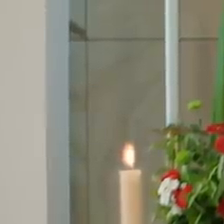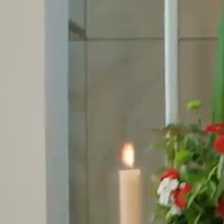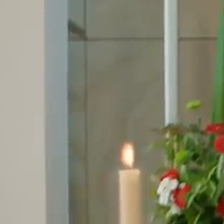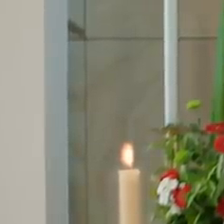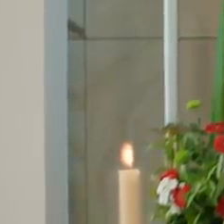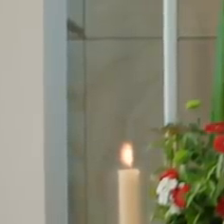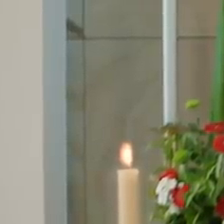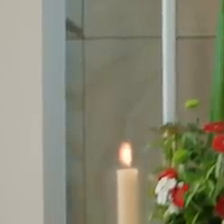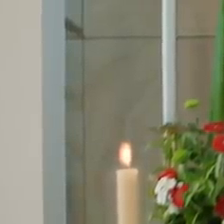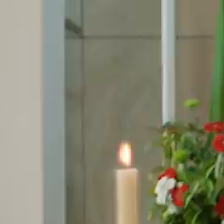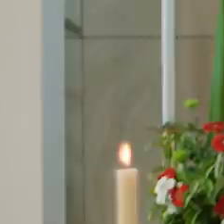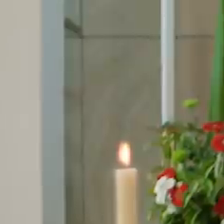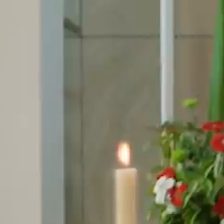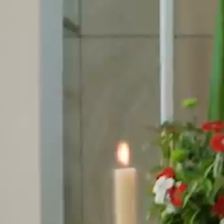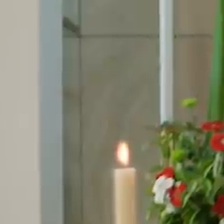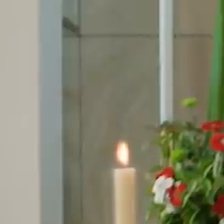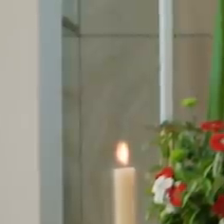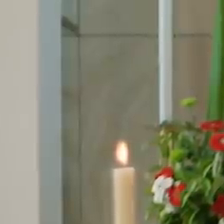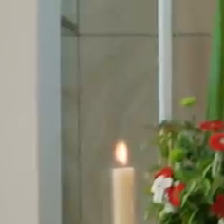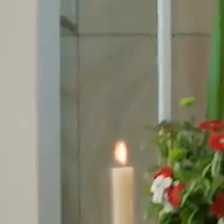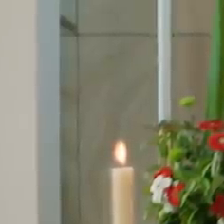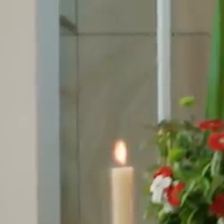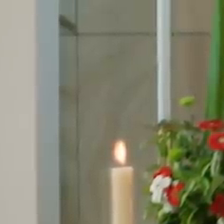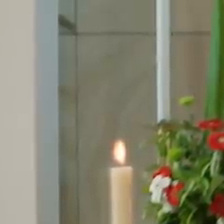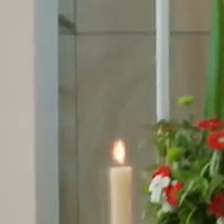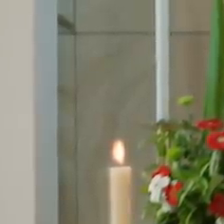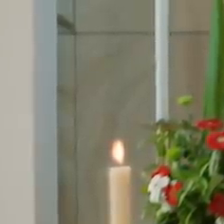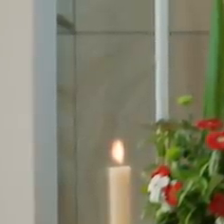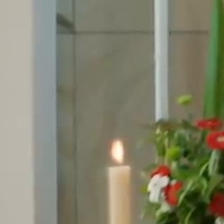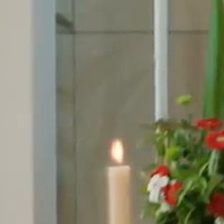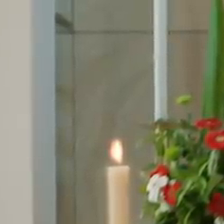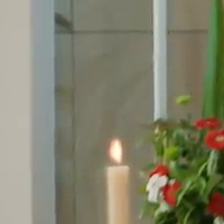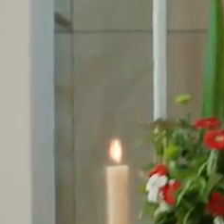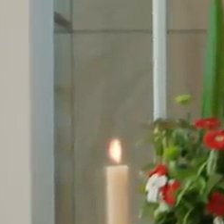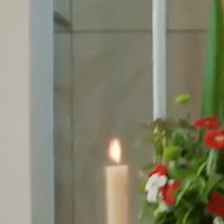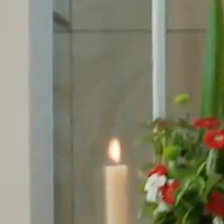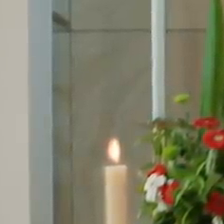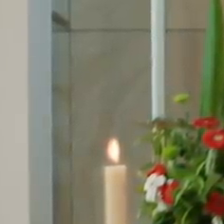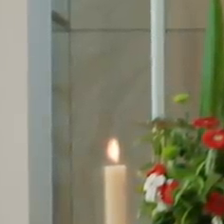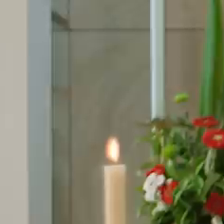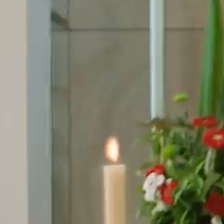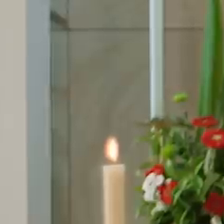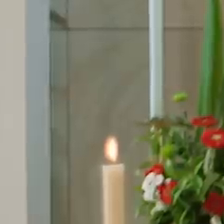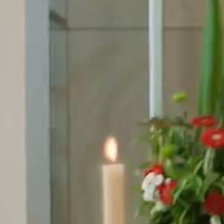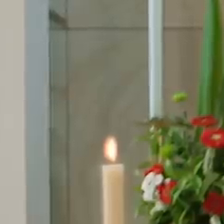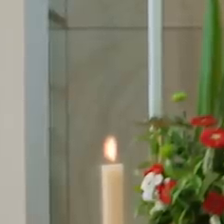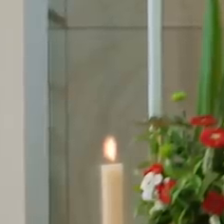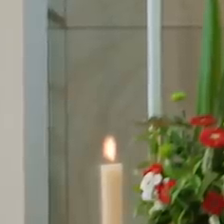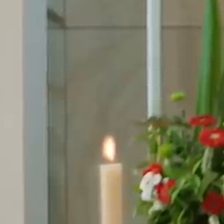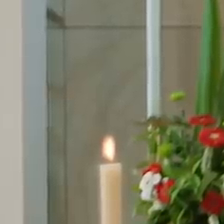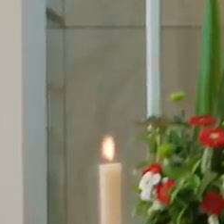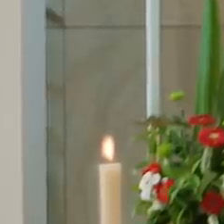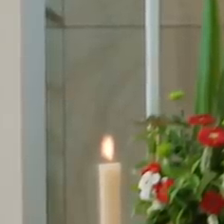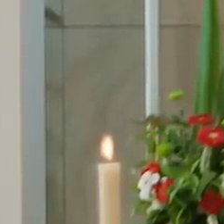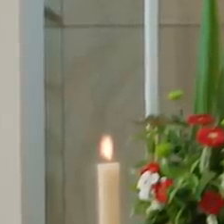us this day our daily bread, and forgive us our trespasses, as we forgive those who trespass against